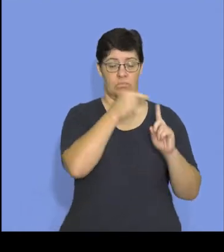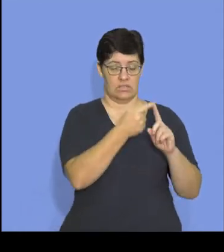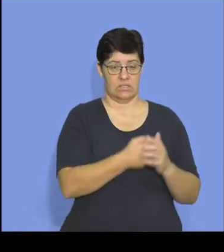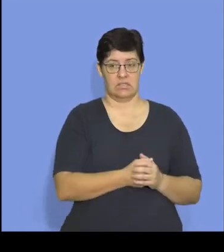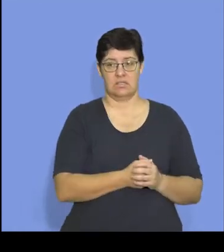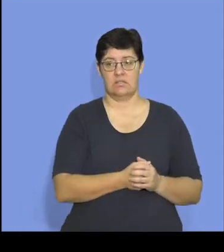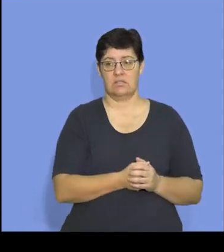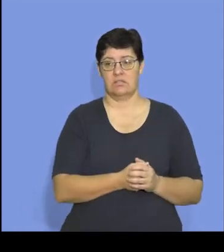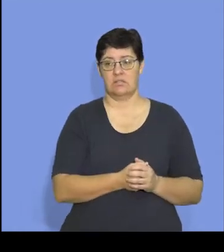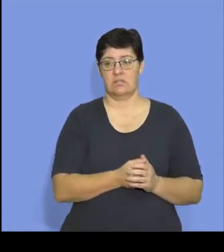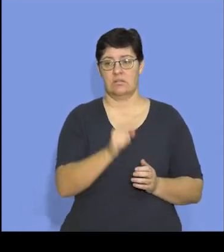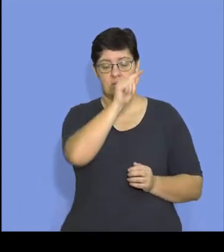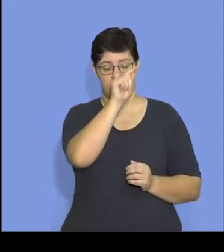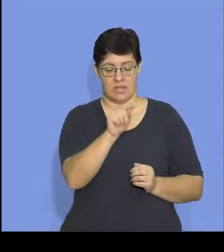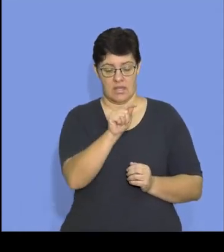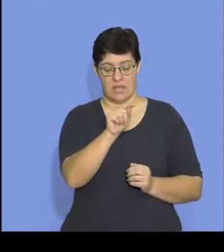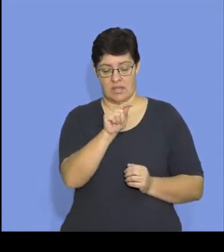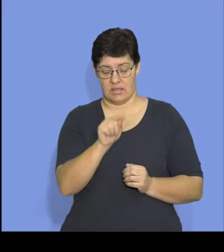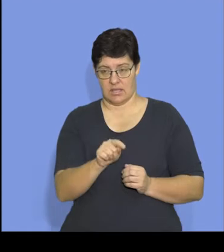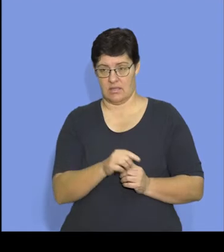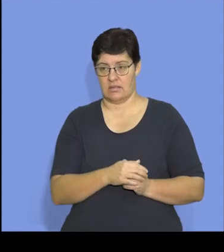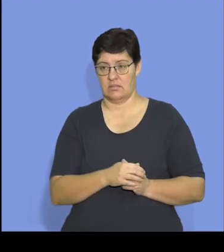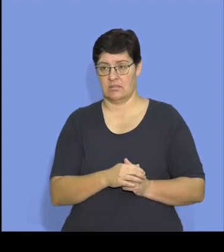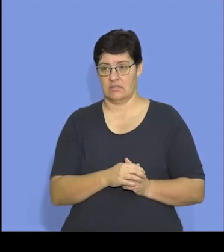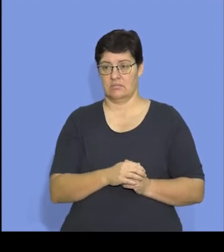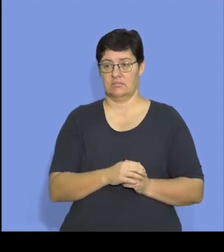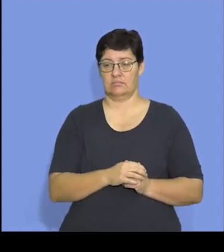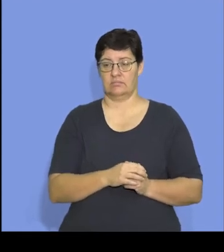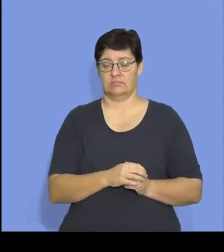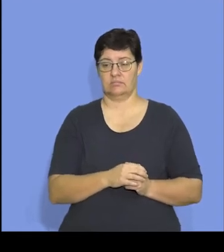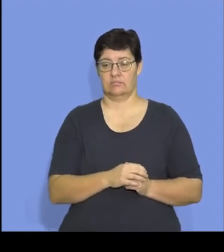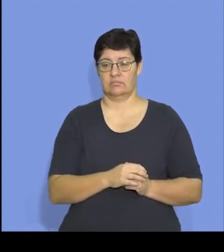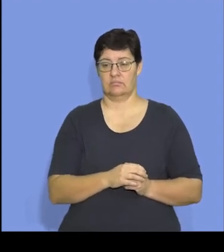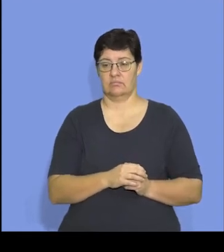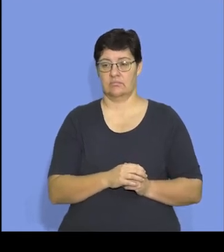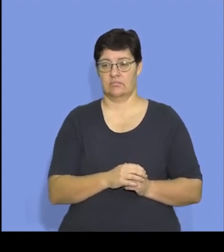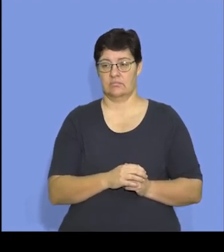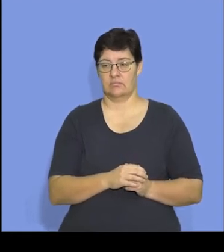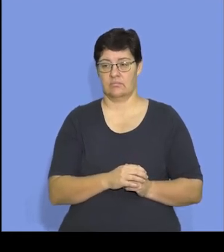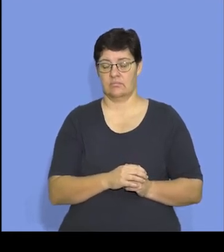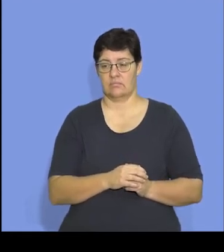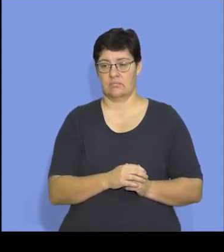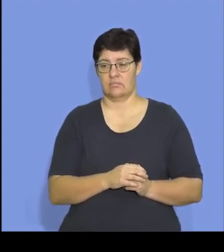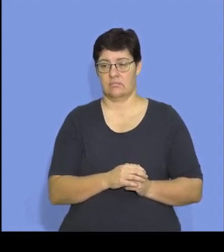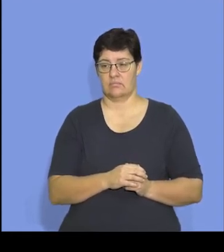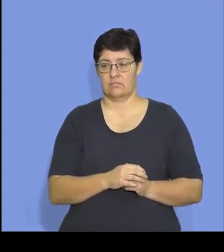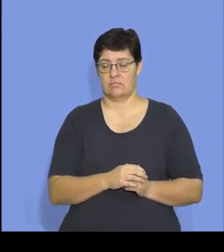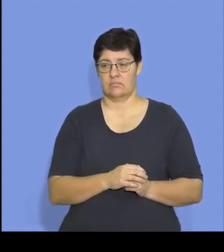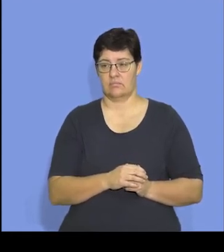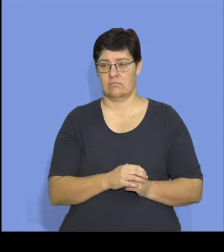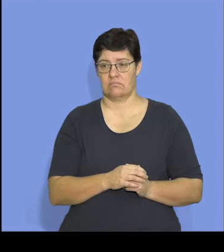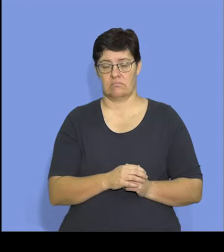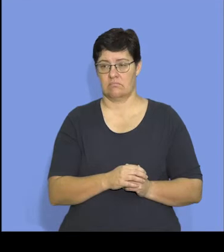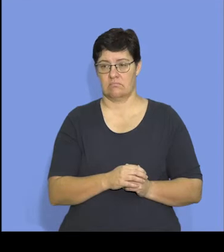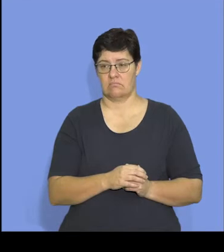half a second, it was there. At 1 second, it was there. At 0. Okay, this graph is very not accurate because you